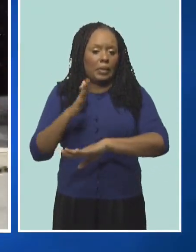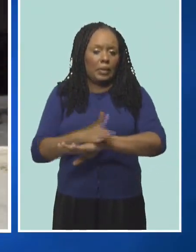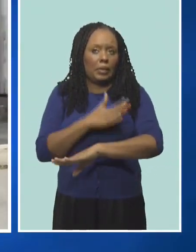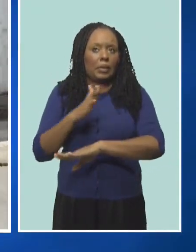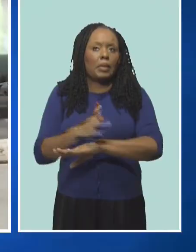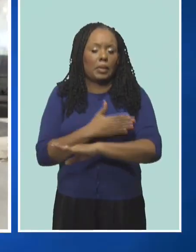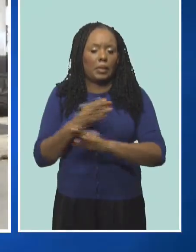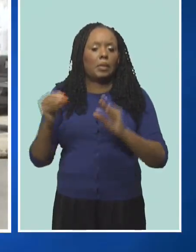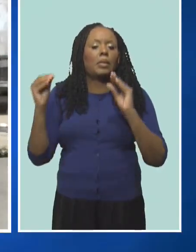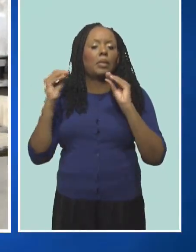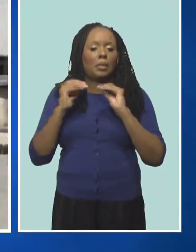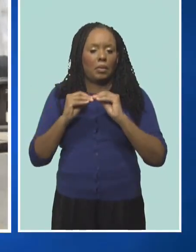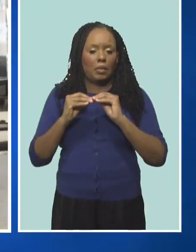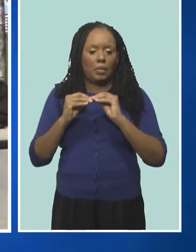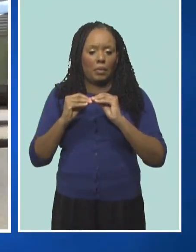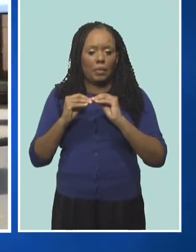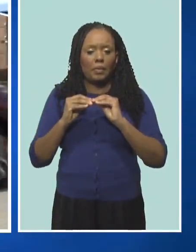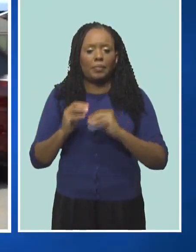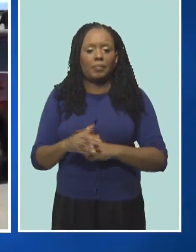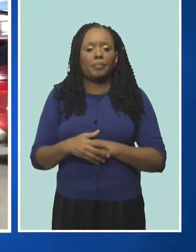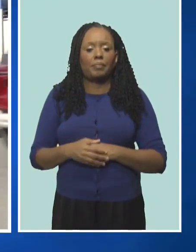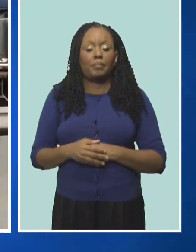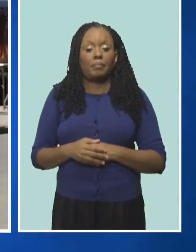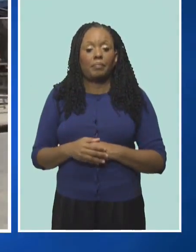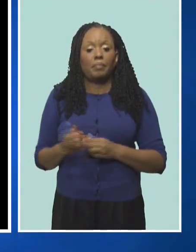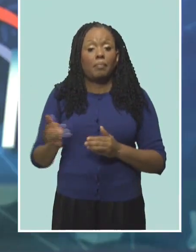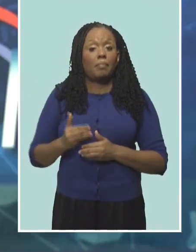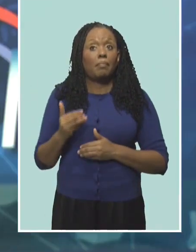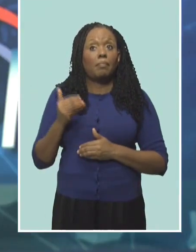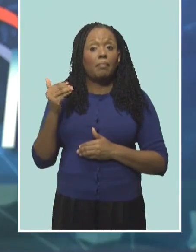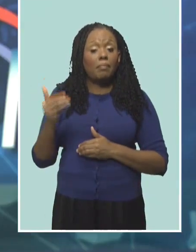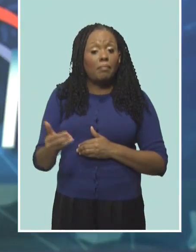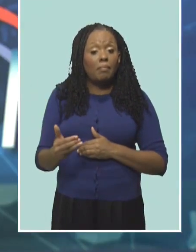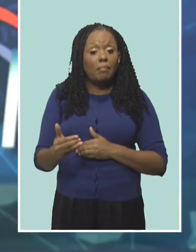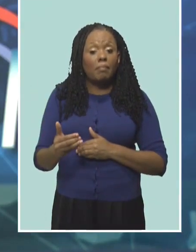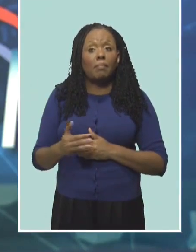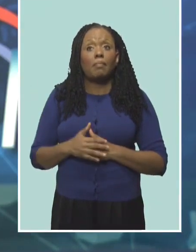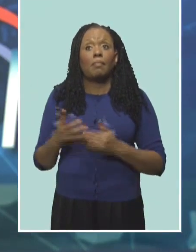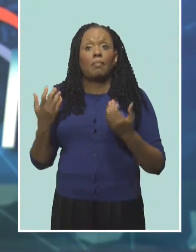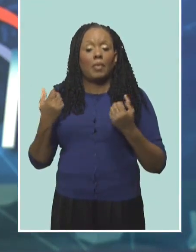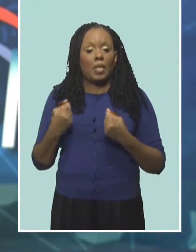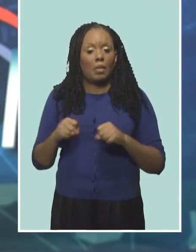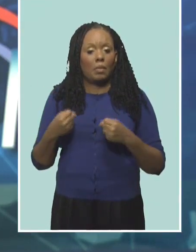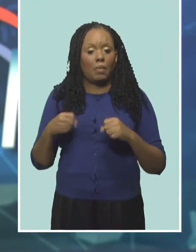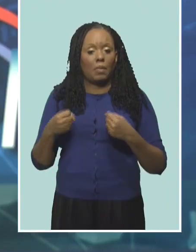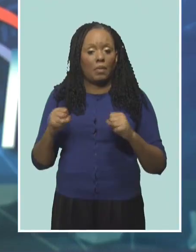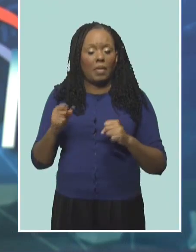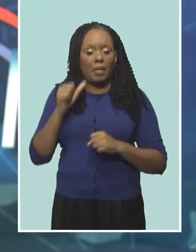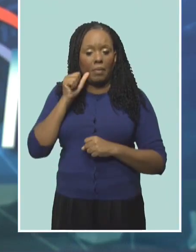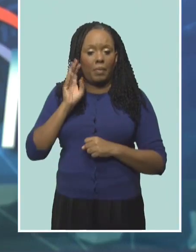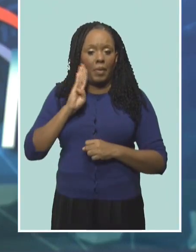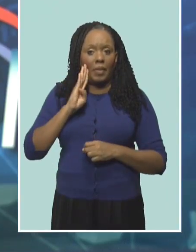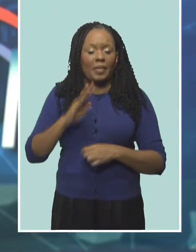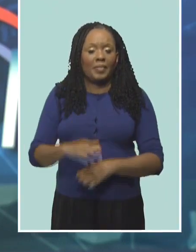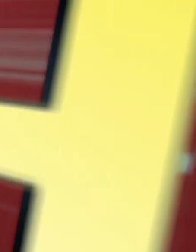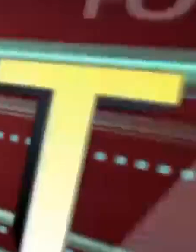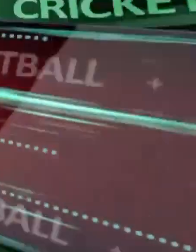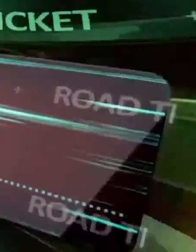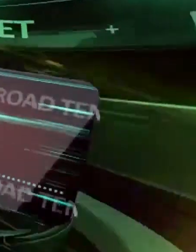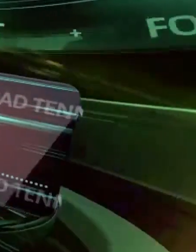facelift. Rachel Agard, CBC News. Well, coming up, the weekend sports with Anne-Marie Burke.